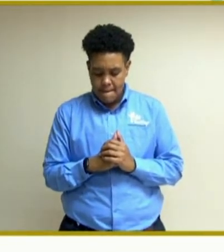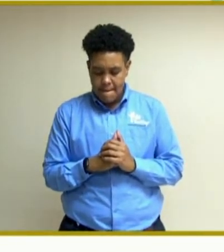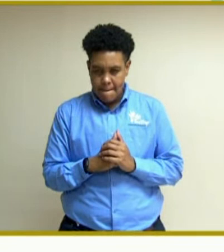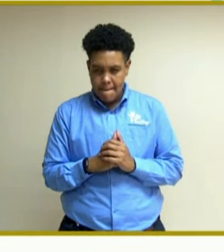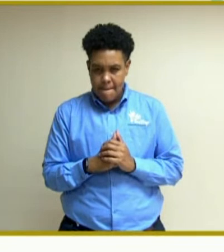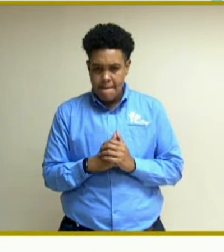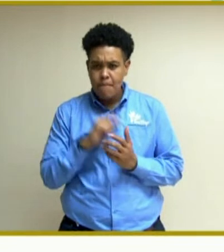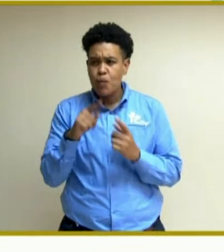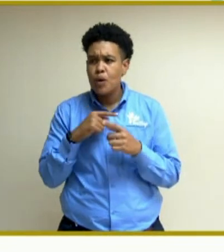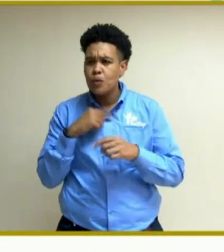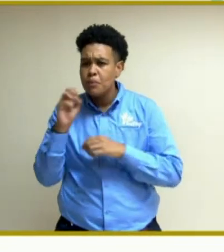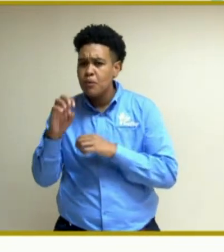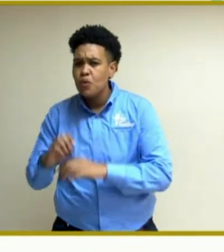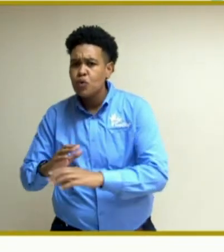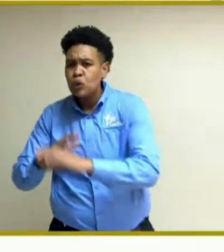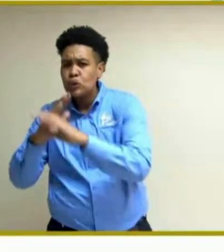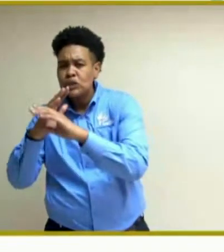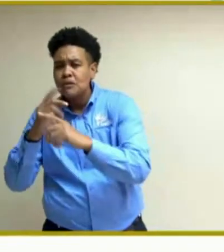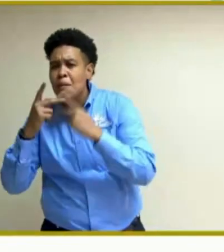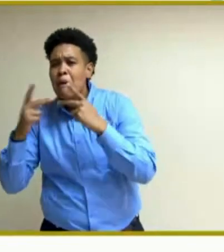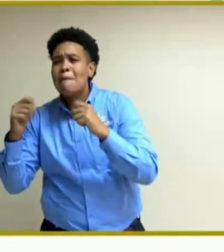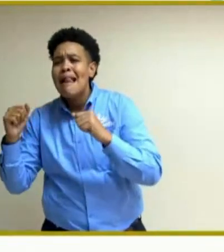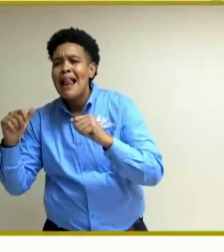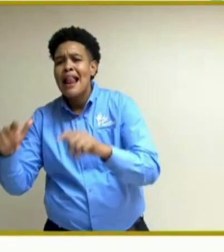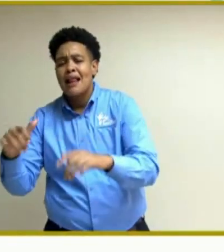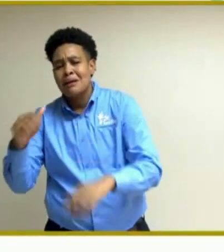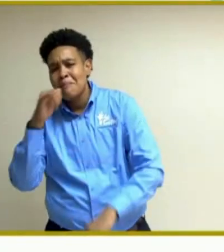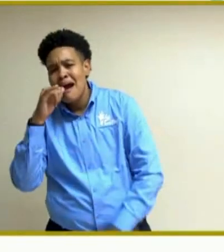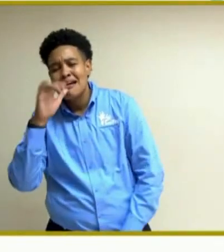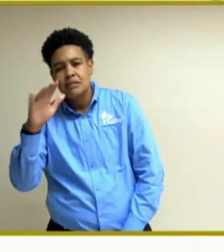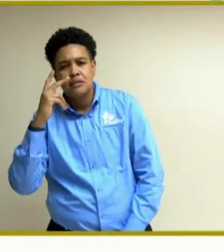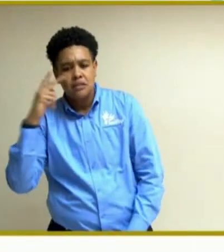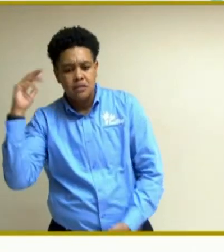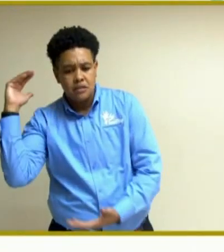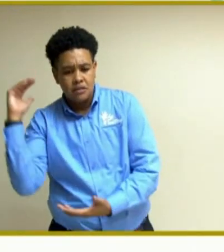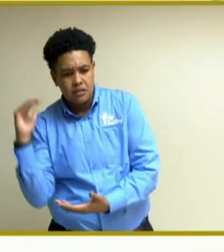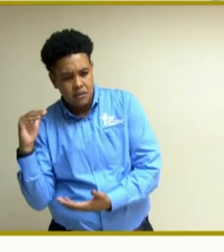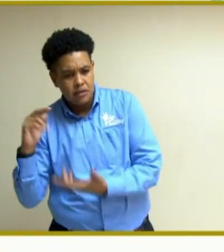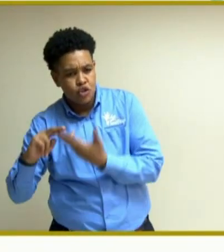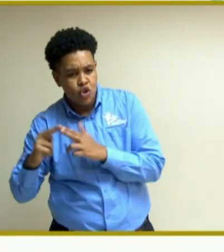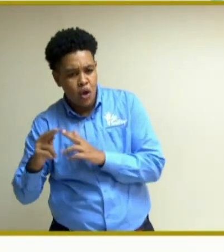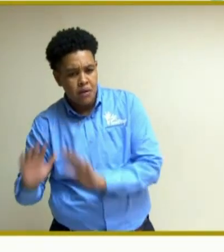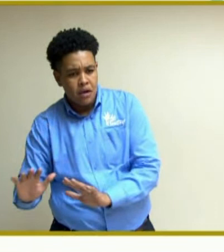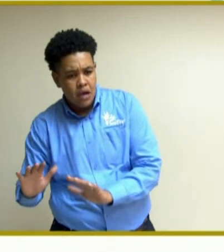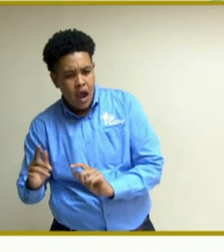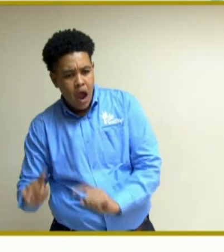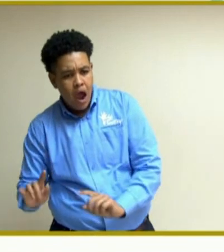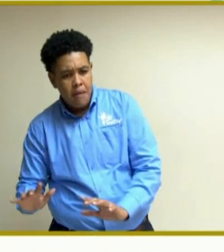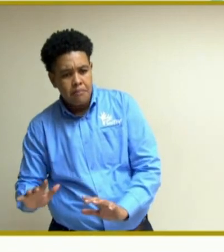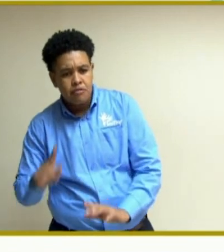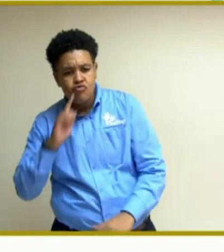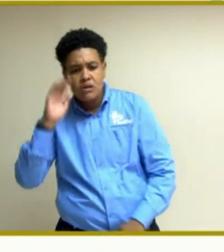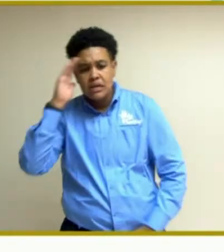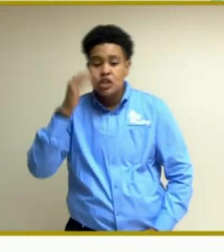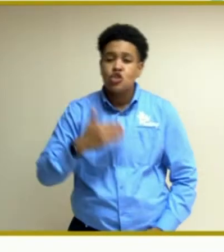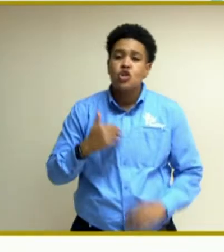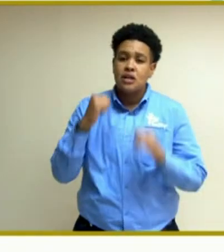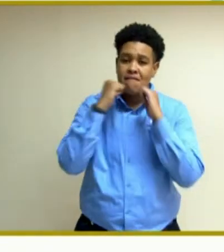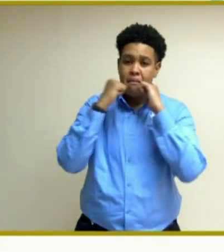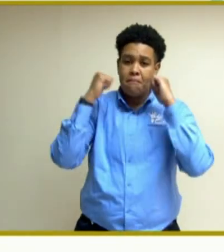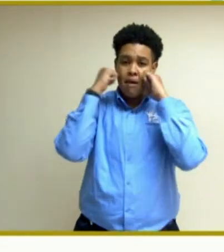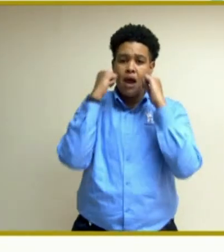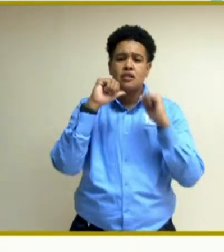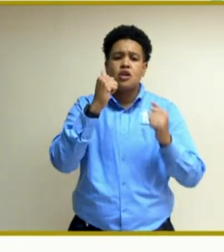had put in restriction with public gathering and bars and so on, we see a decrease in cases. Introduction of masks,